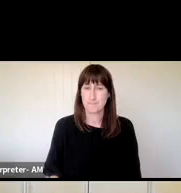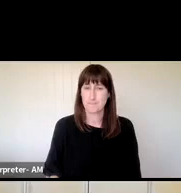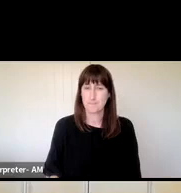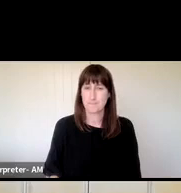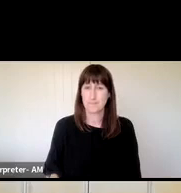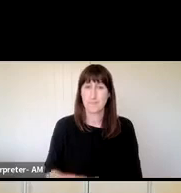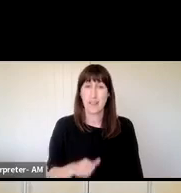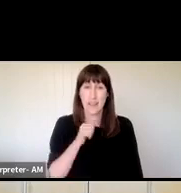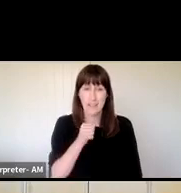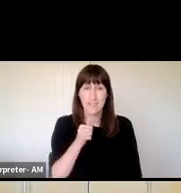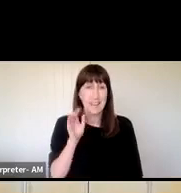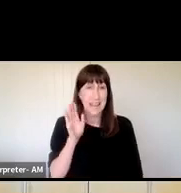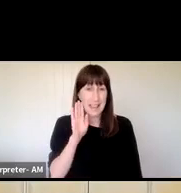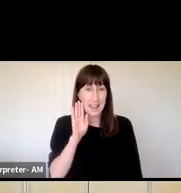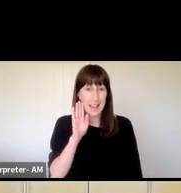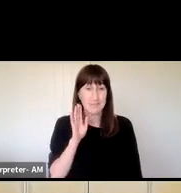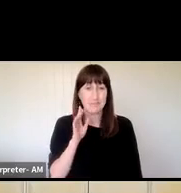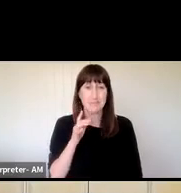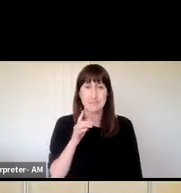If you can unmute